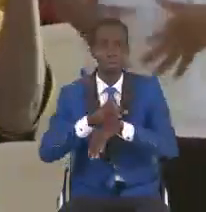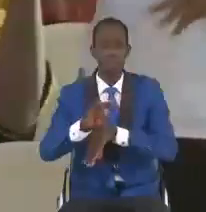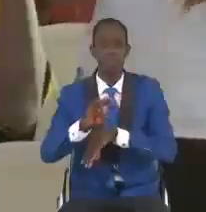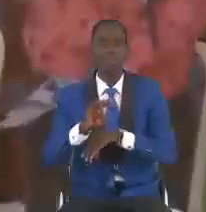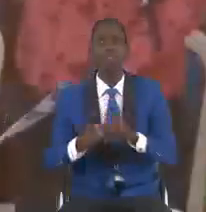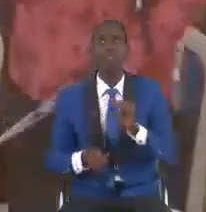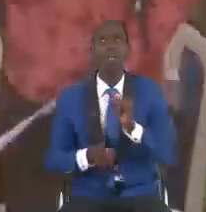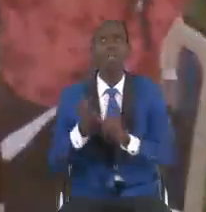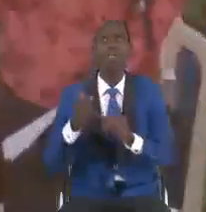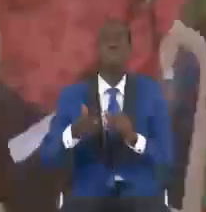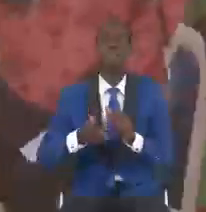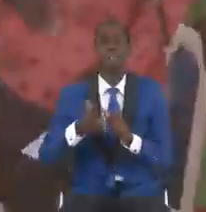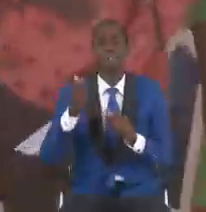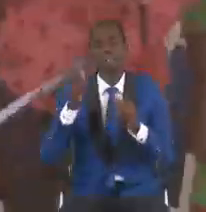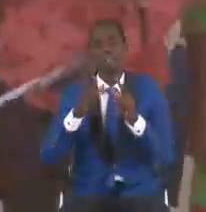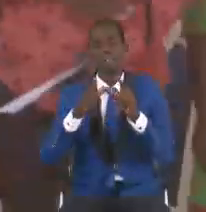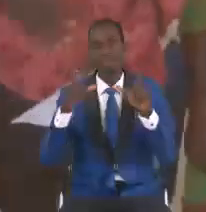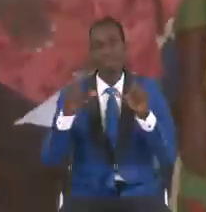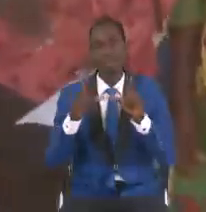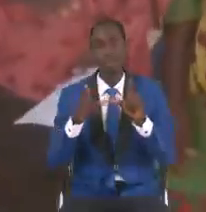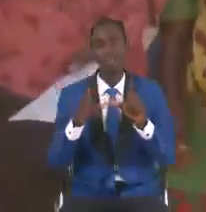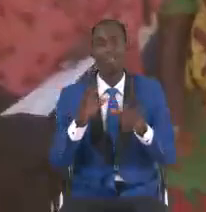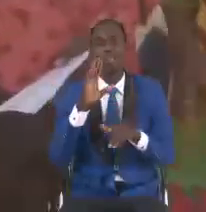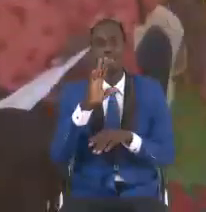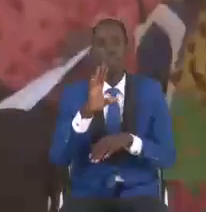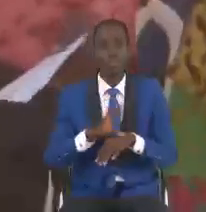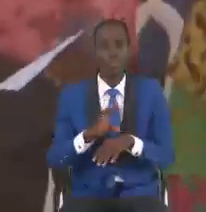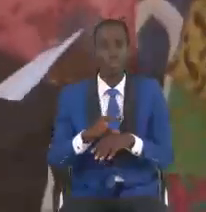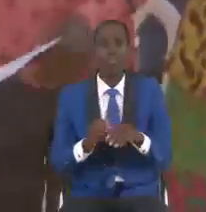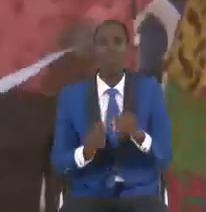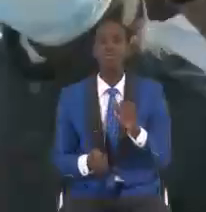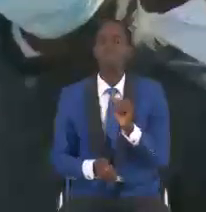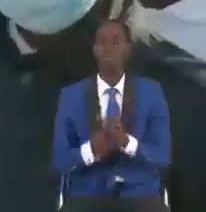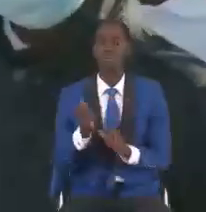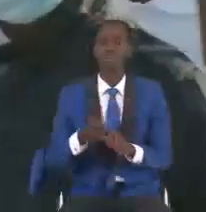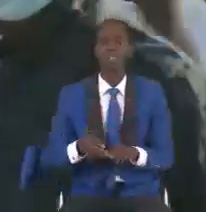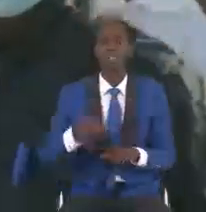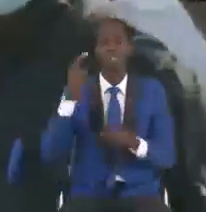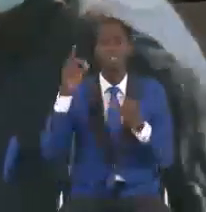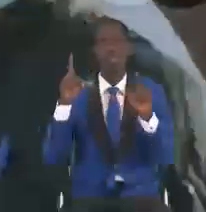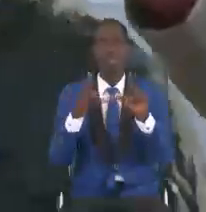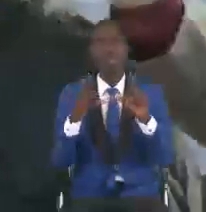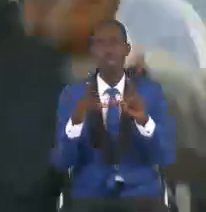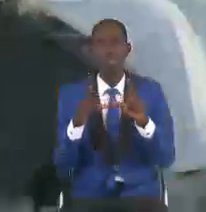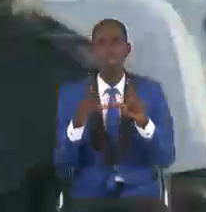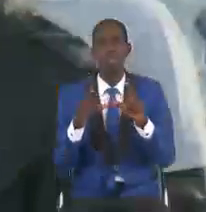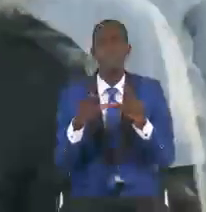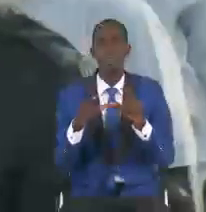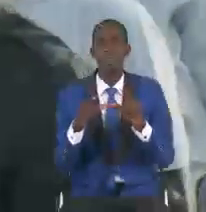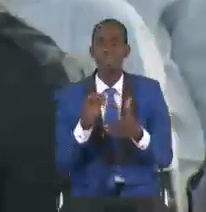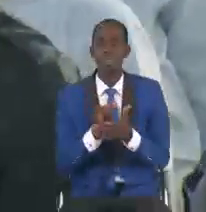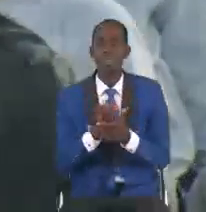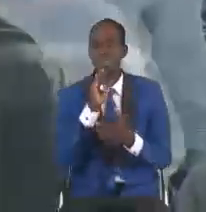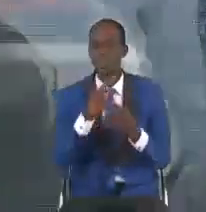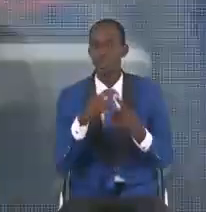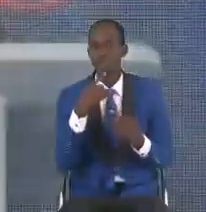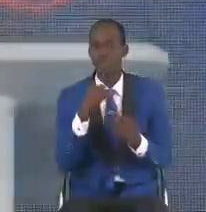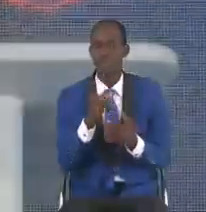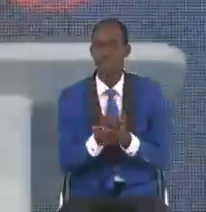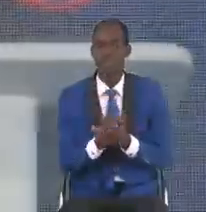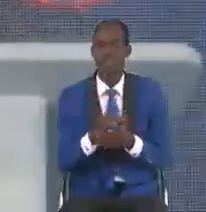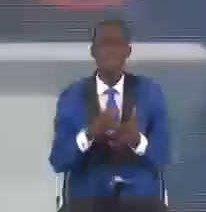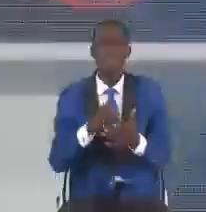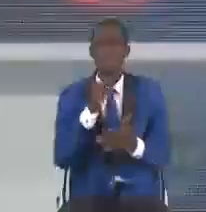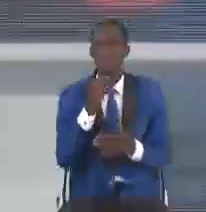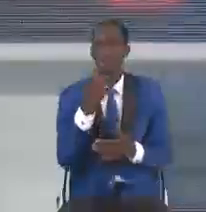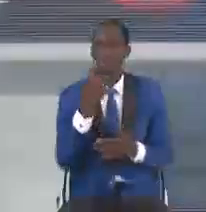level. Amen. In your church, higher level. Amen. Now they tell me that, you know, it's not only Deeper